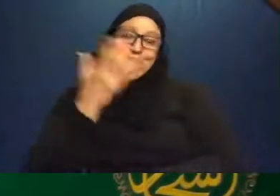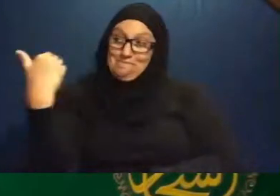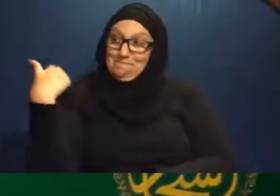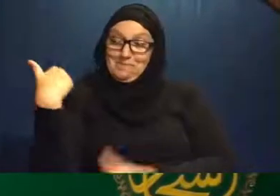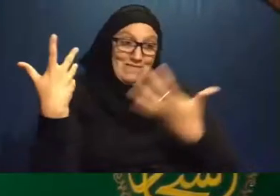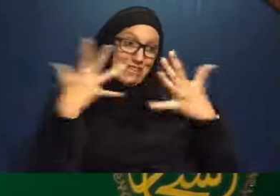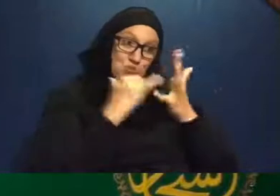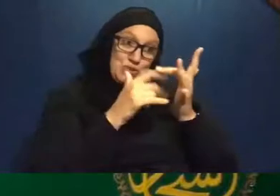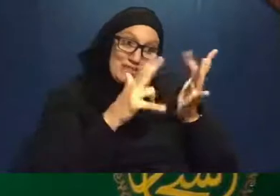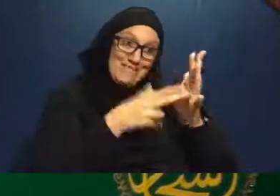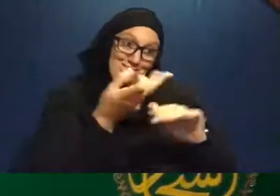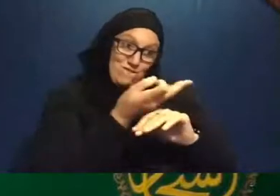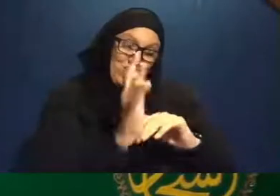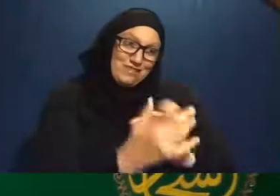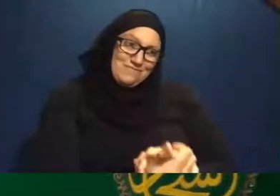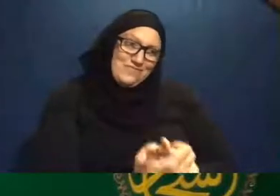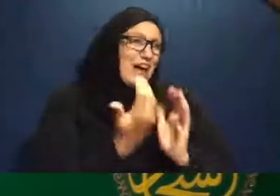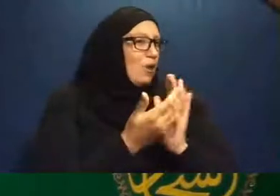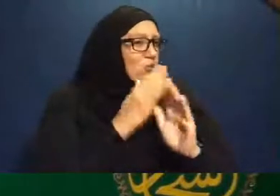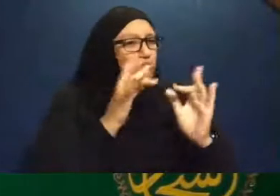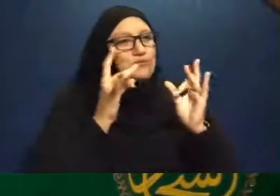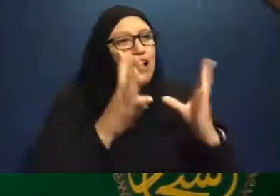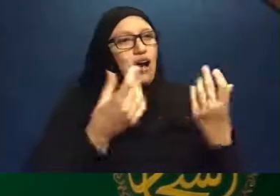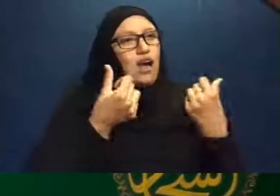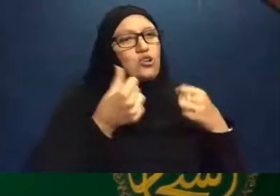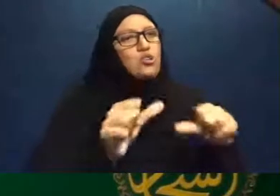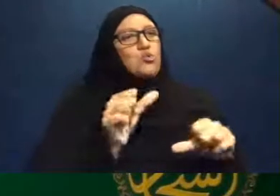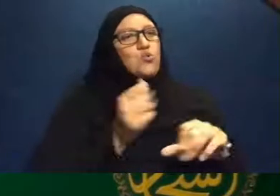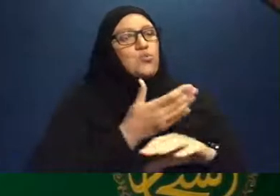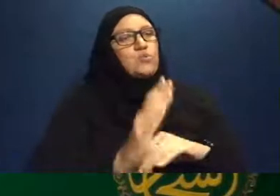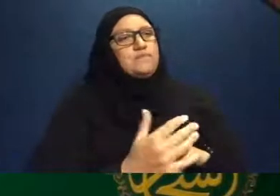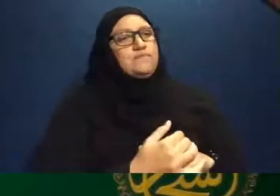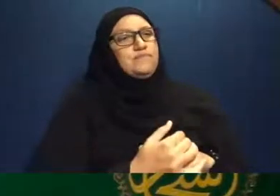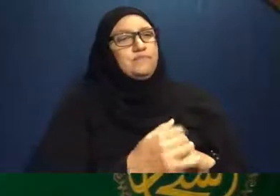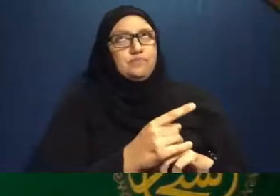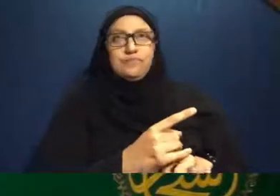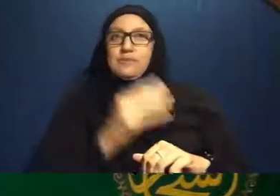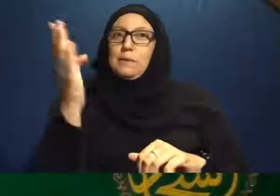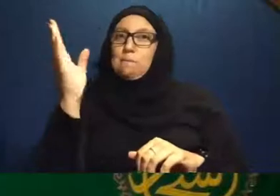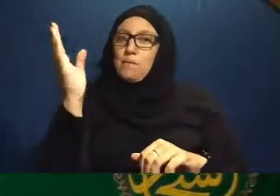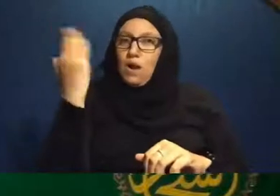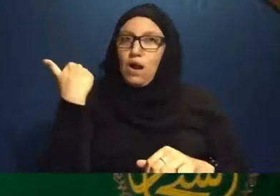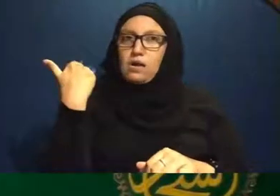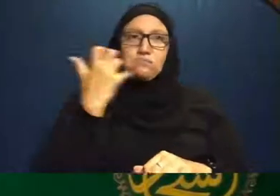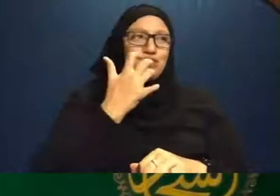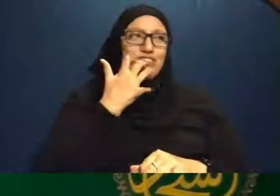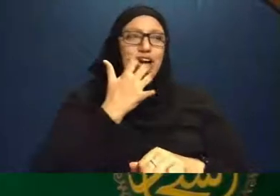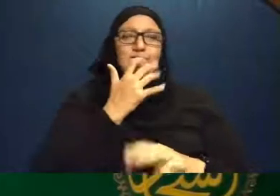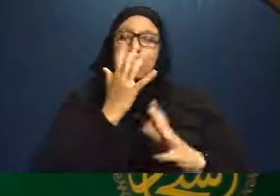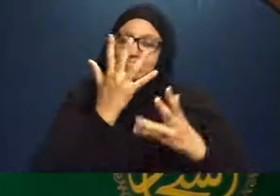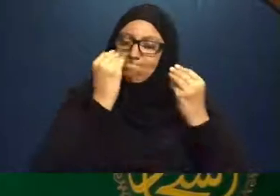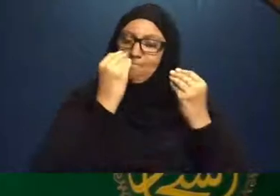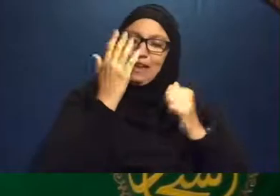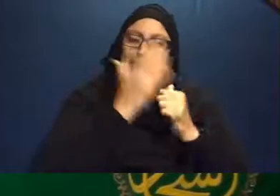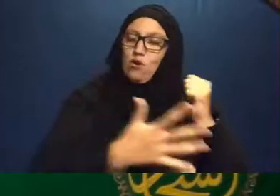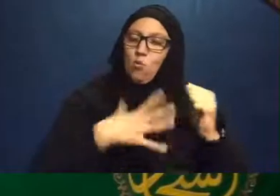you start afresh? Are you learning from your past mistakes so that you don't repeat it? Or it's just